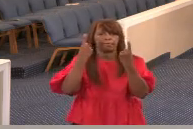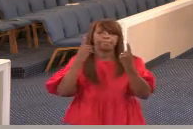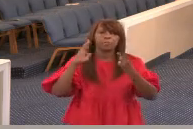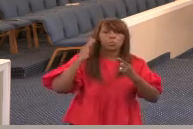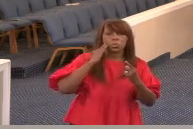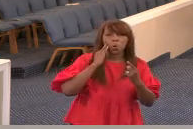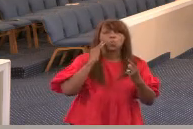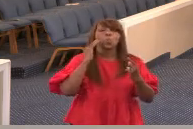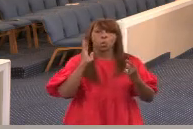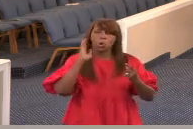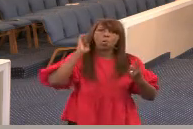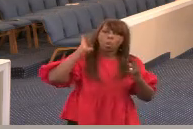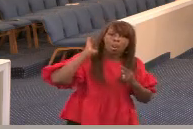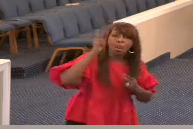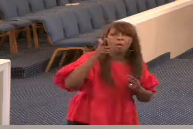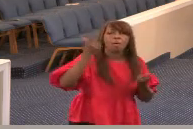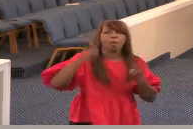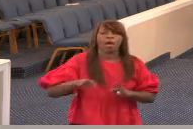imminent danger